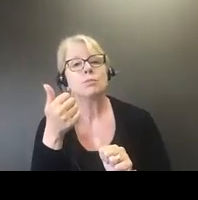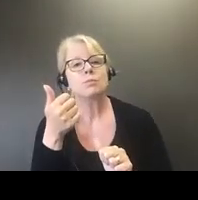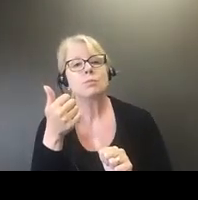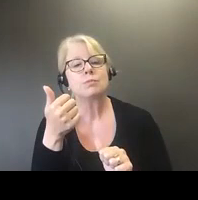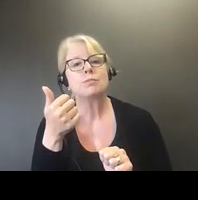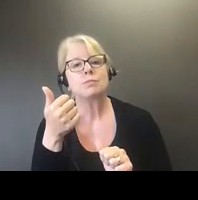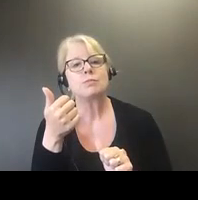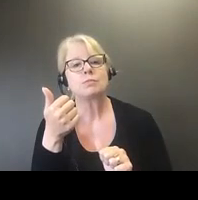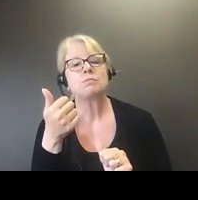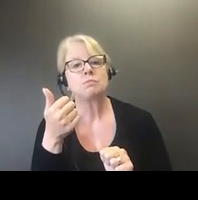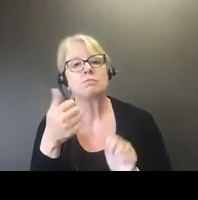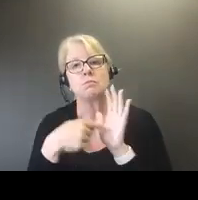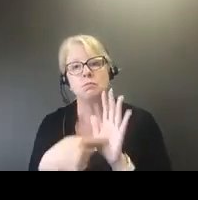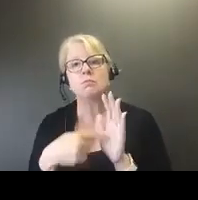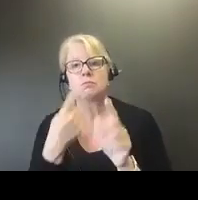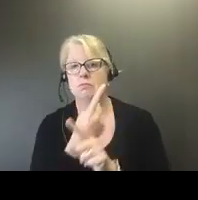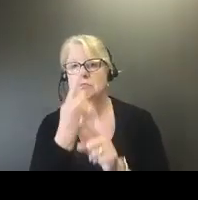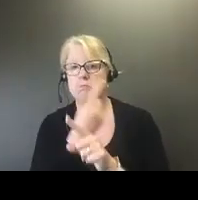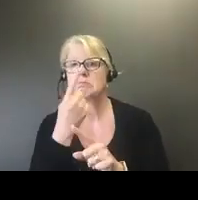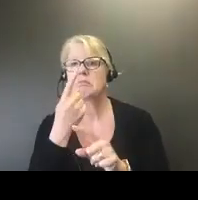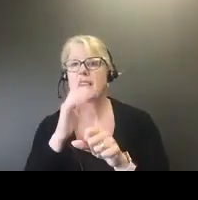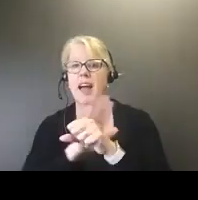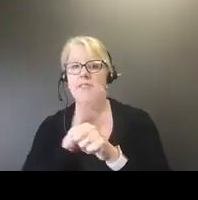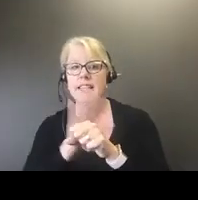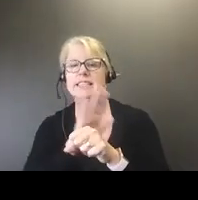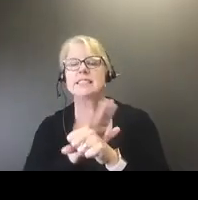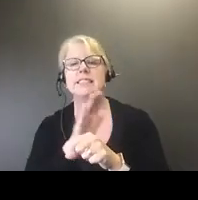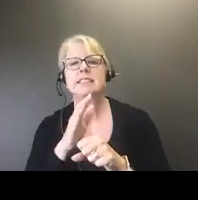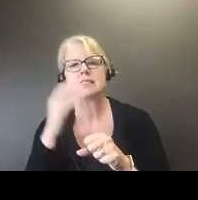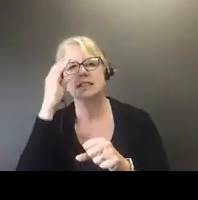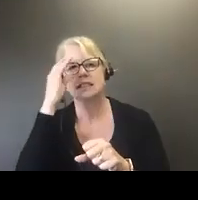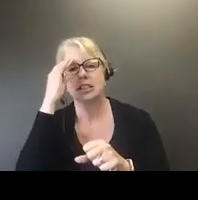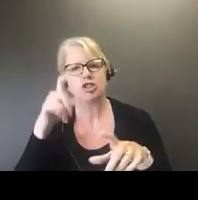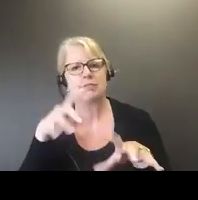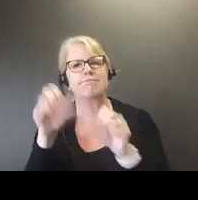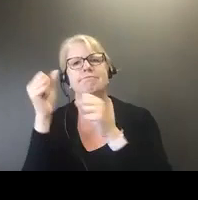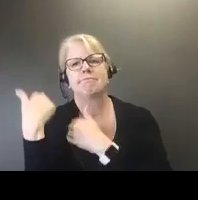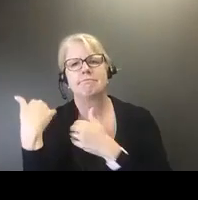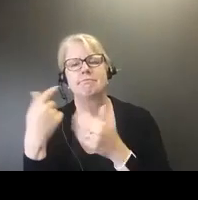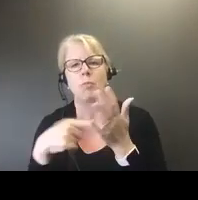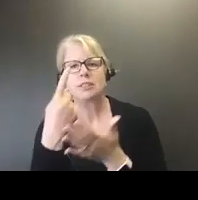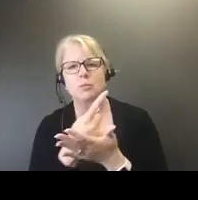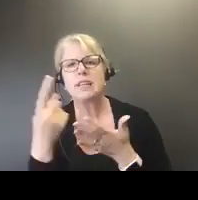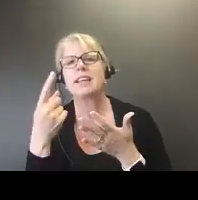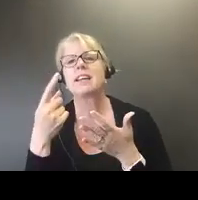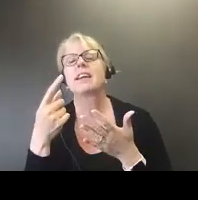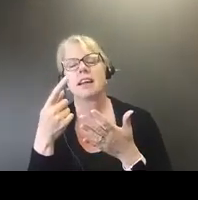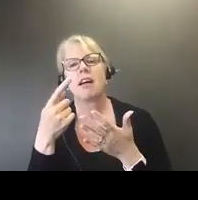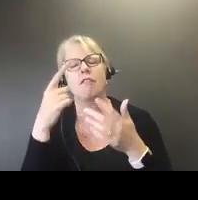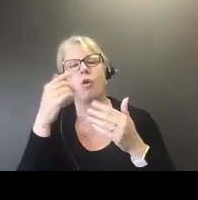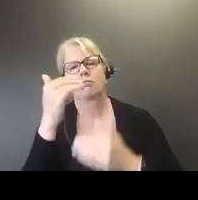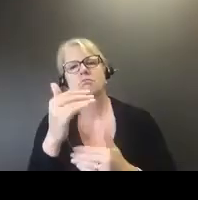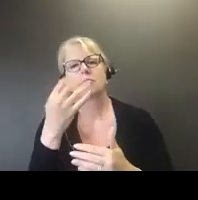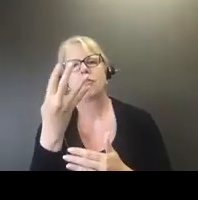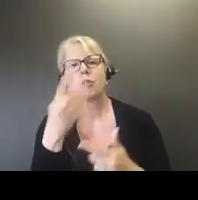efficacy tend to be delivered at least once a week and typically for periods of 4 to 6 weeks